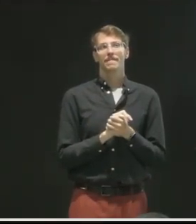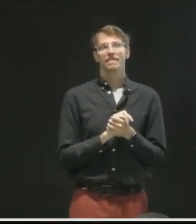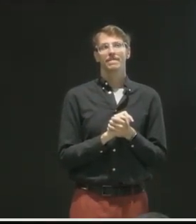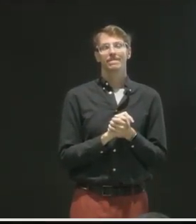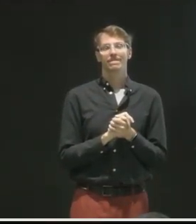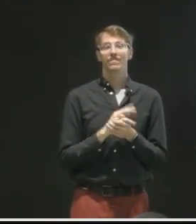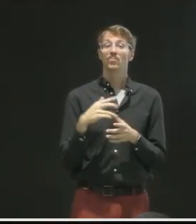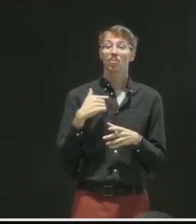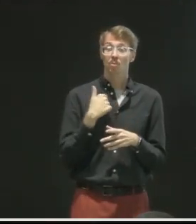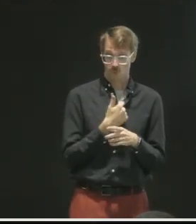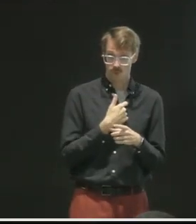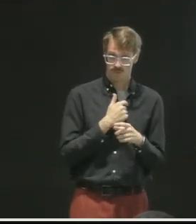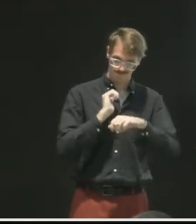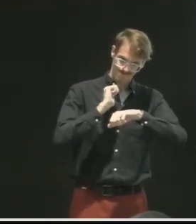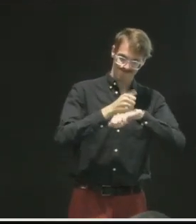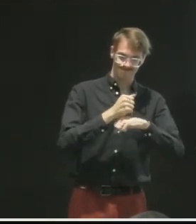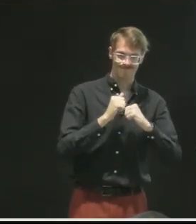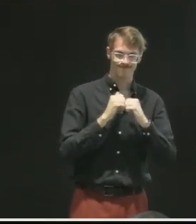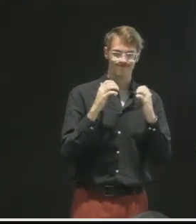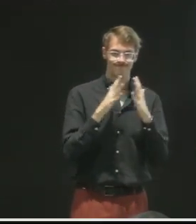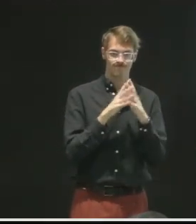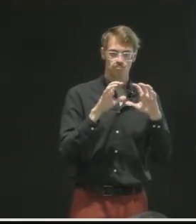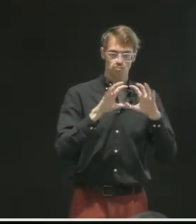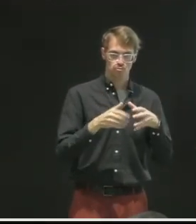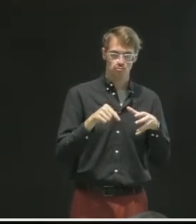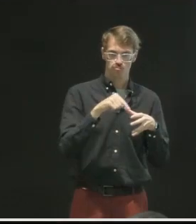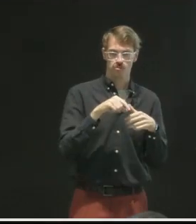group how to